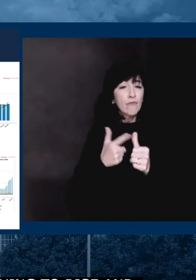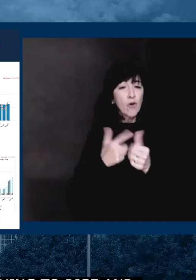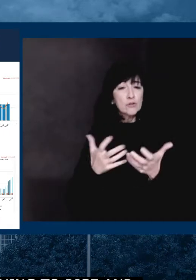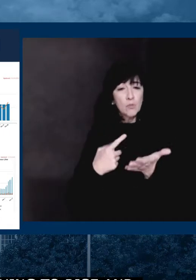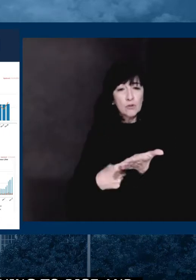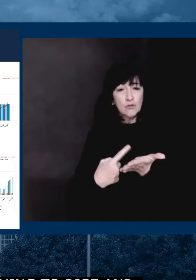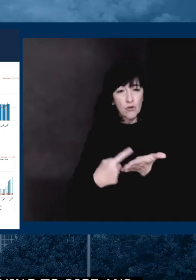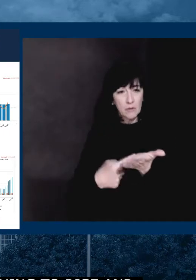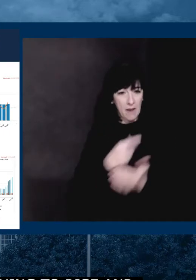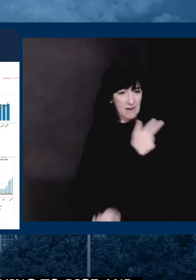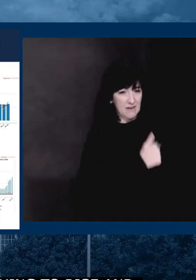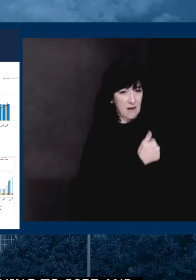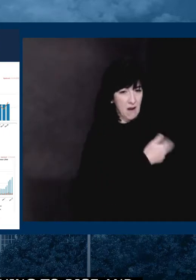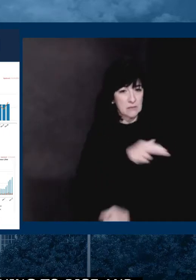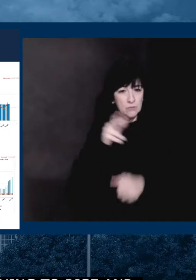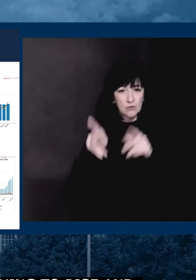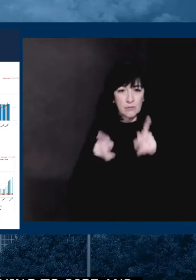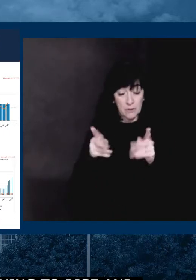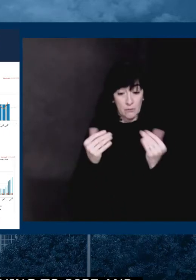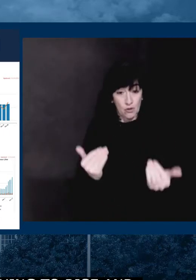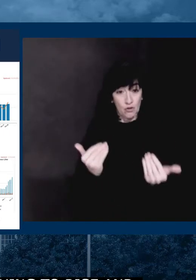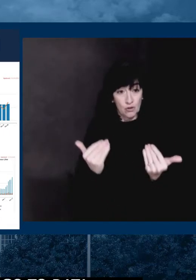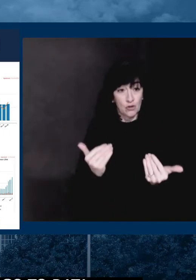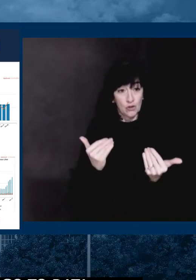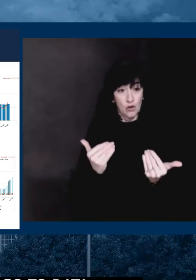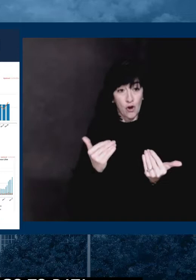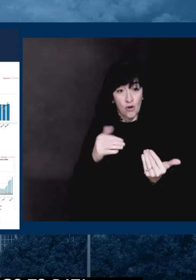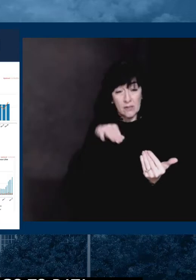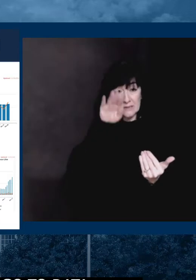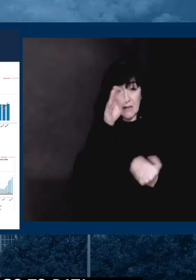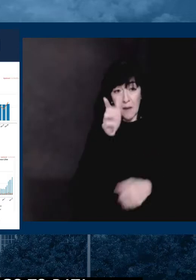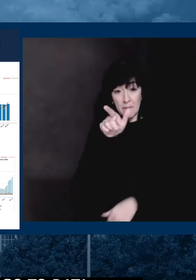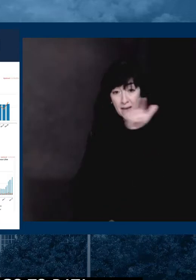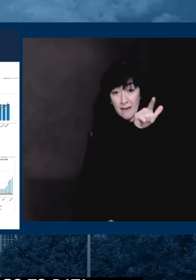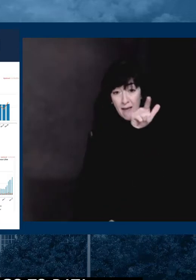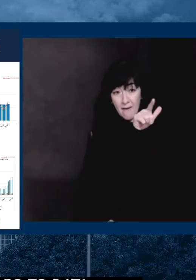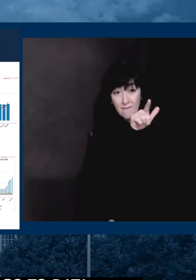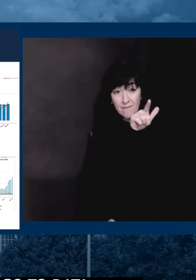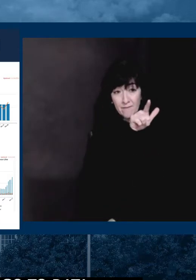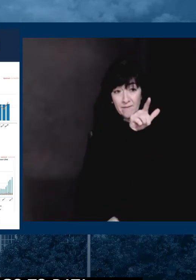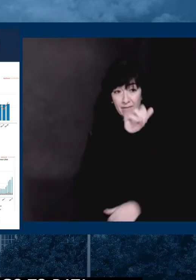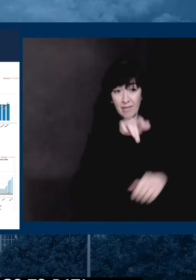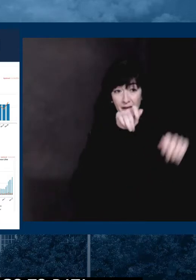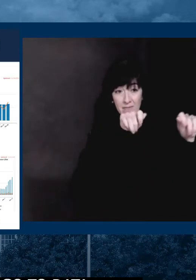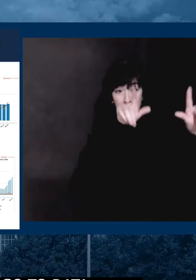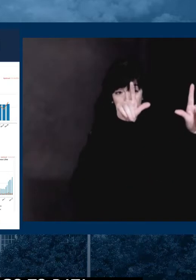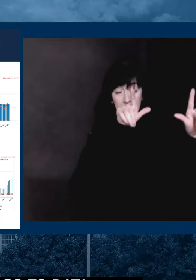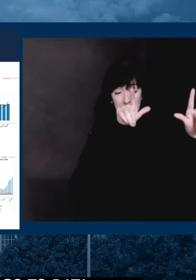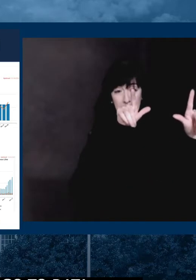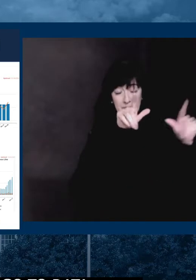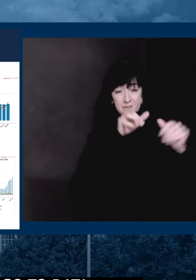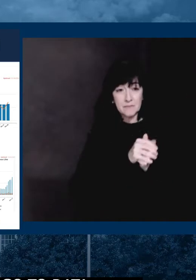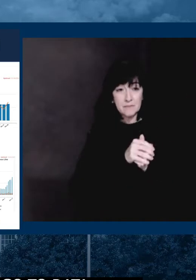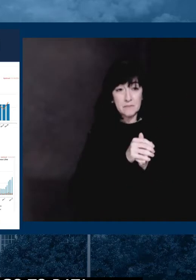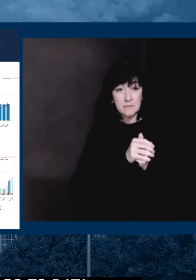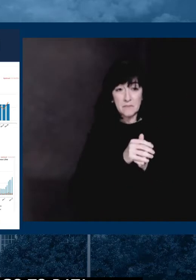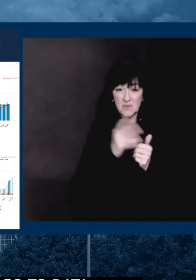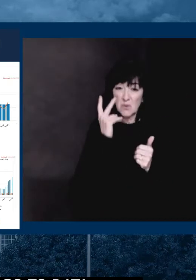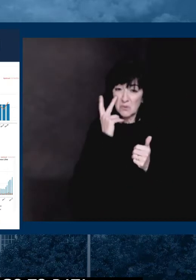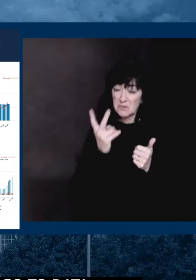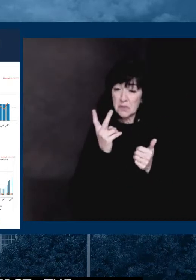the current hospitalization bar on the top far left is fairly flat.